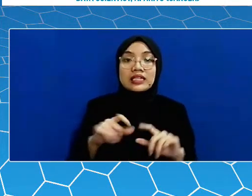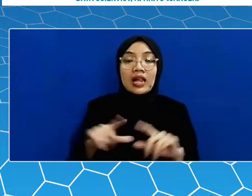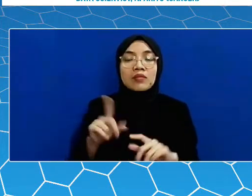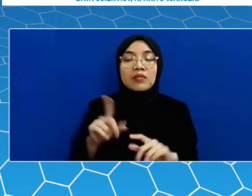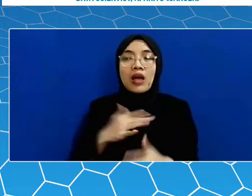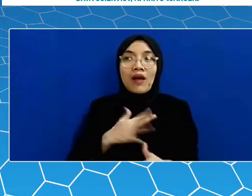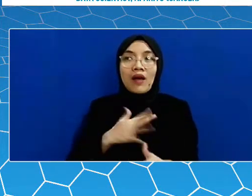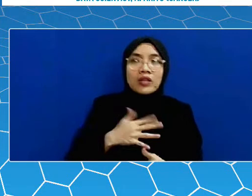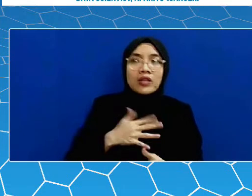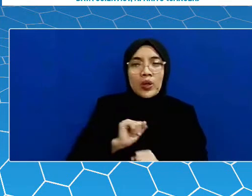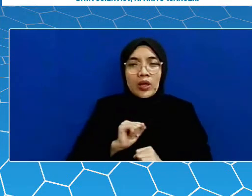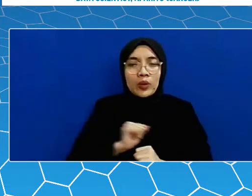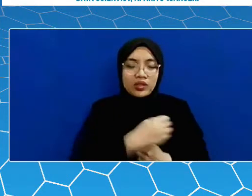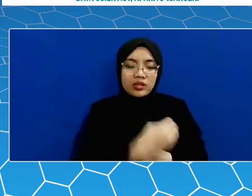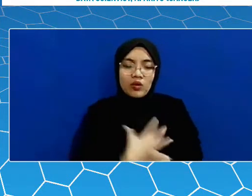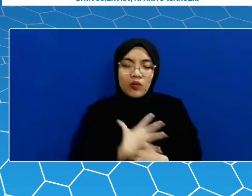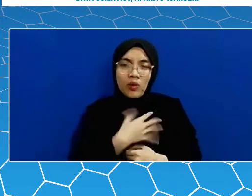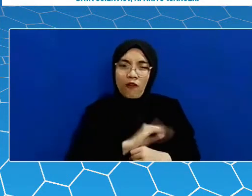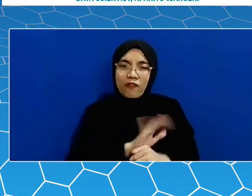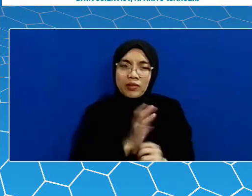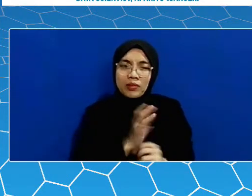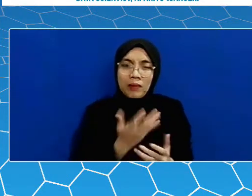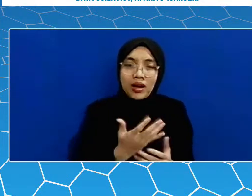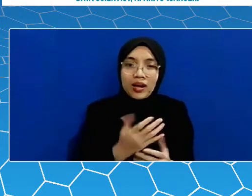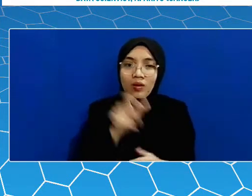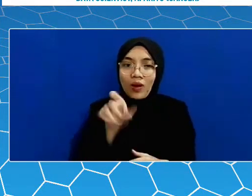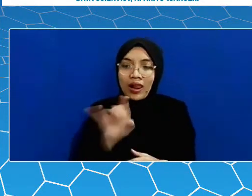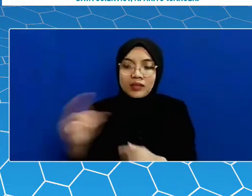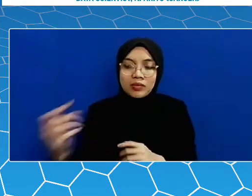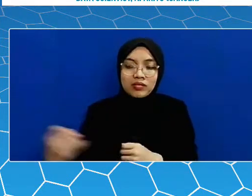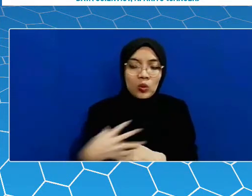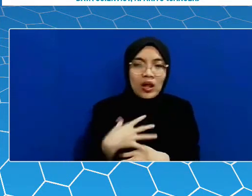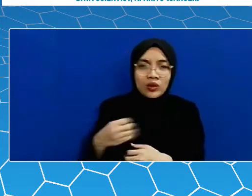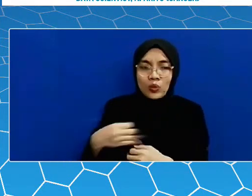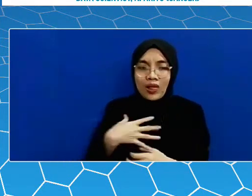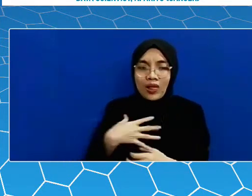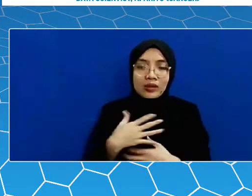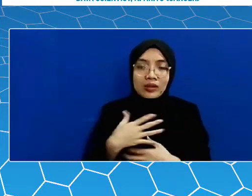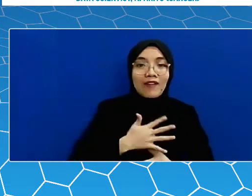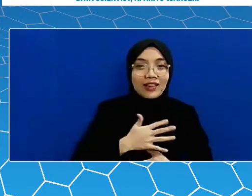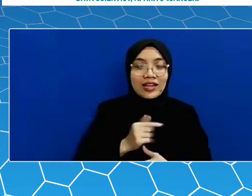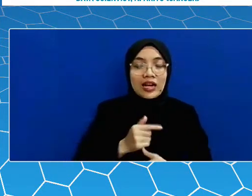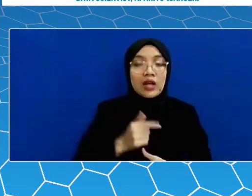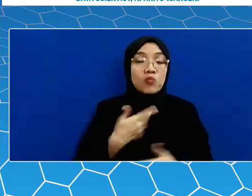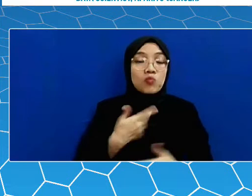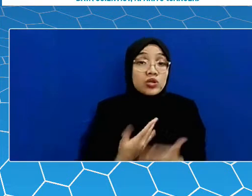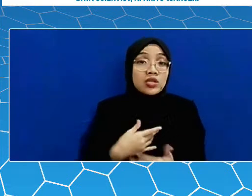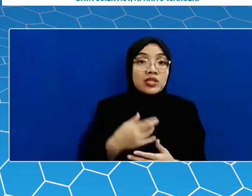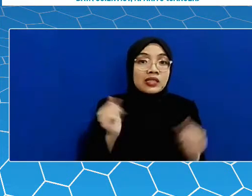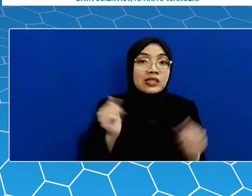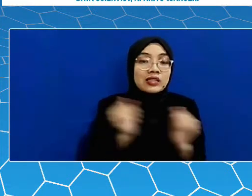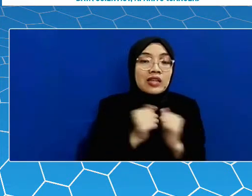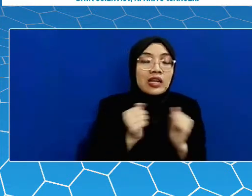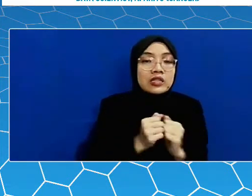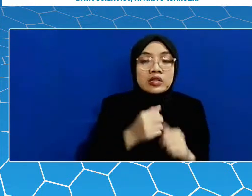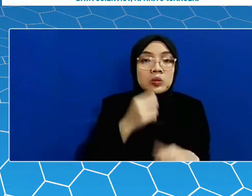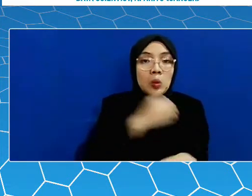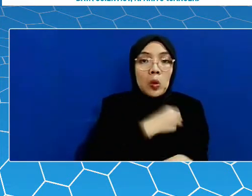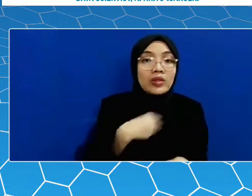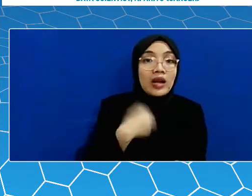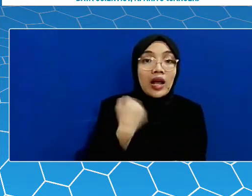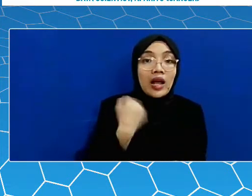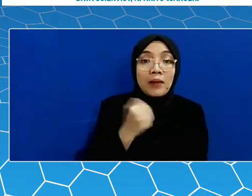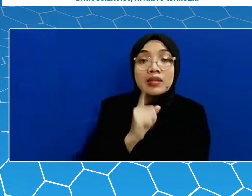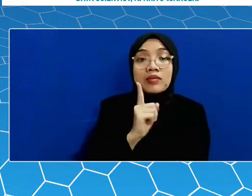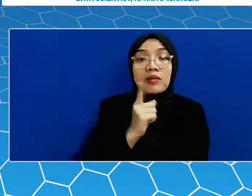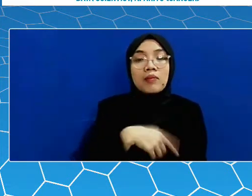other patients were unable to keep appointments because clinics and wards were closed, and they could not travel due